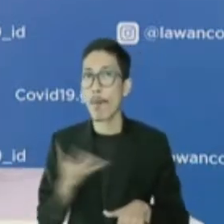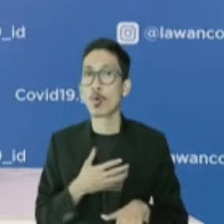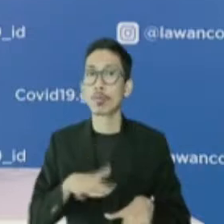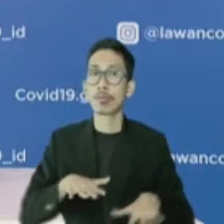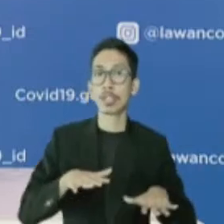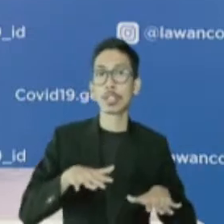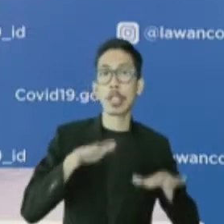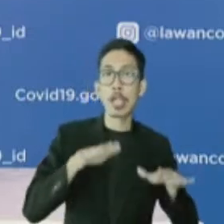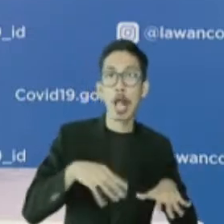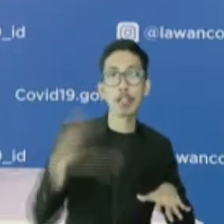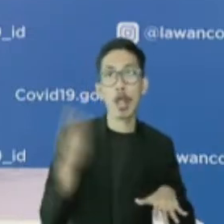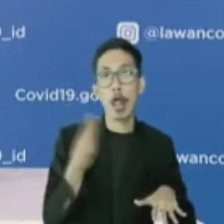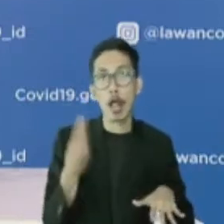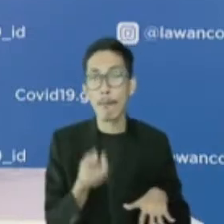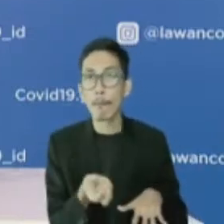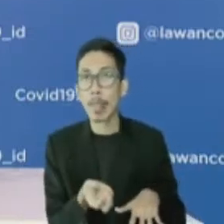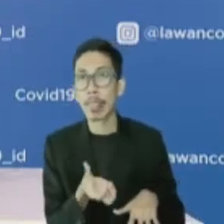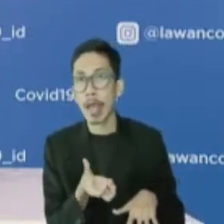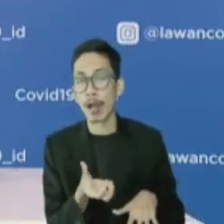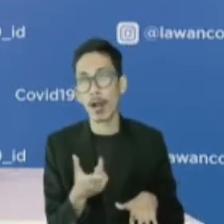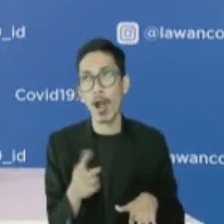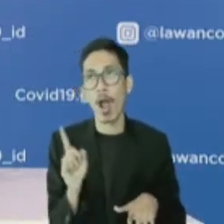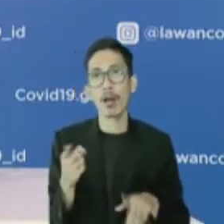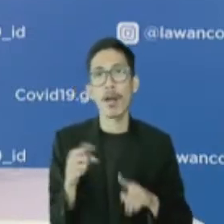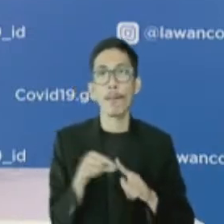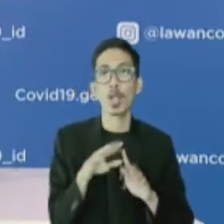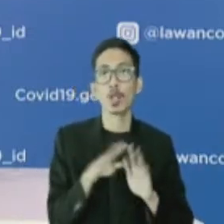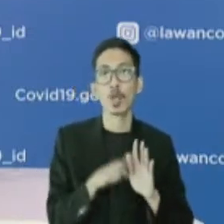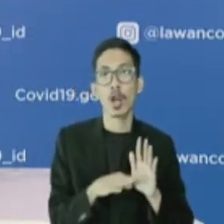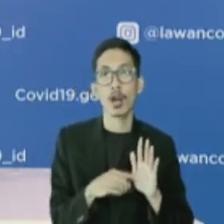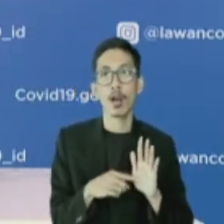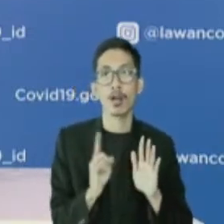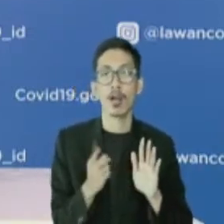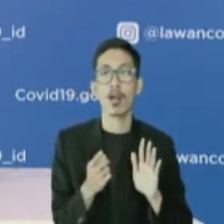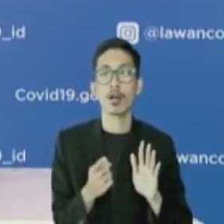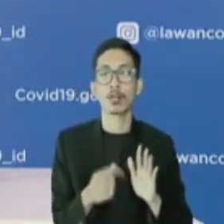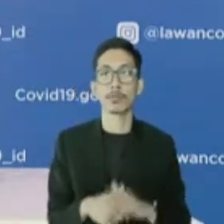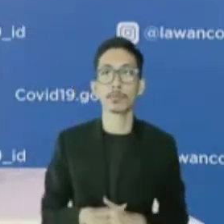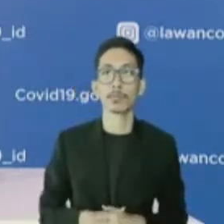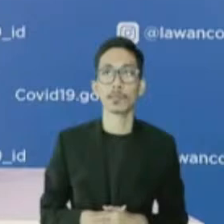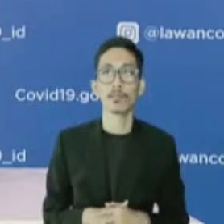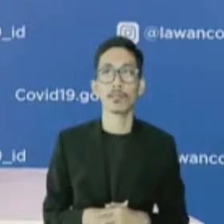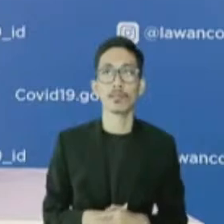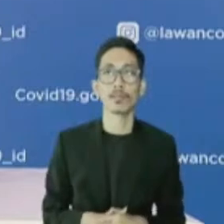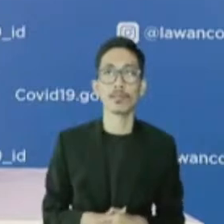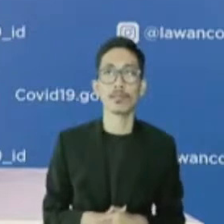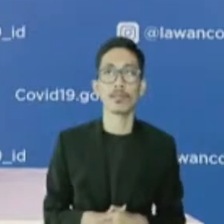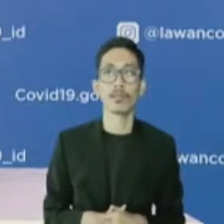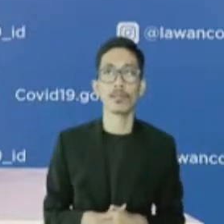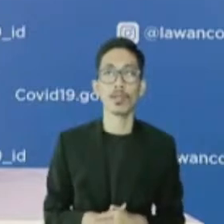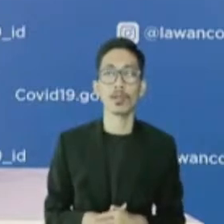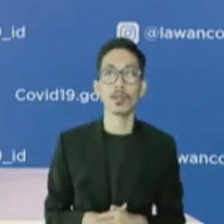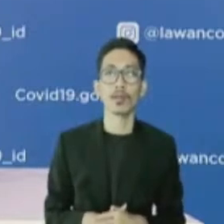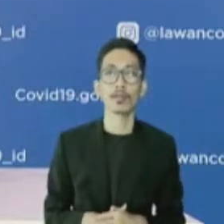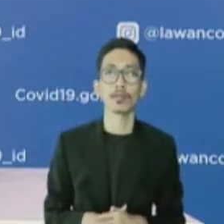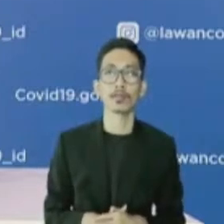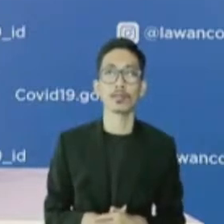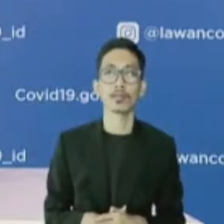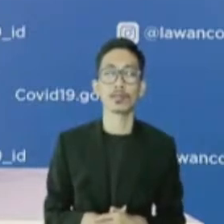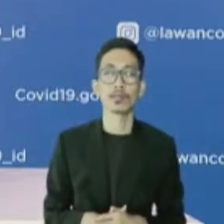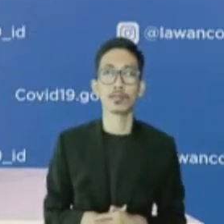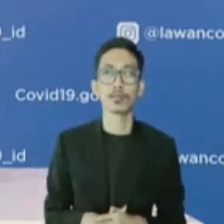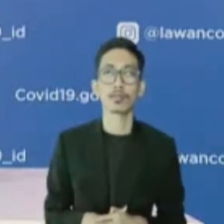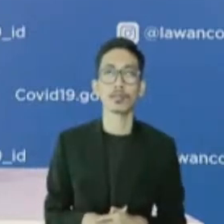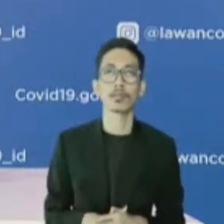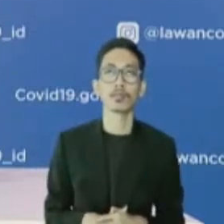and then diplomatic stay permit, limited stay permit, and permanent stay permit. And holders of the